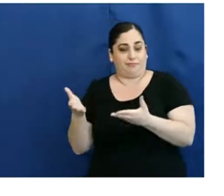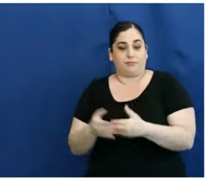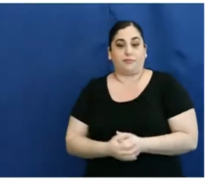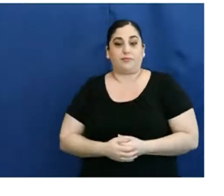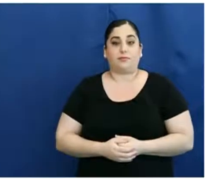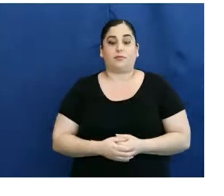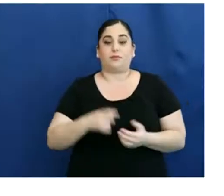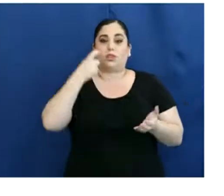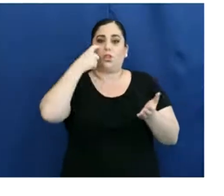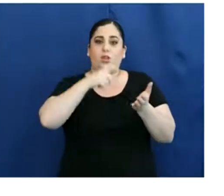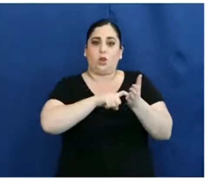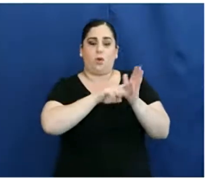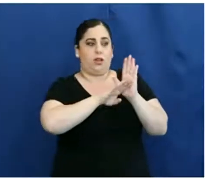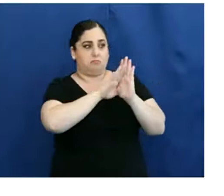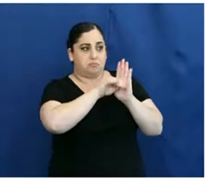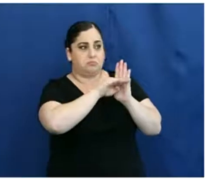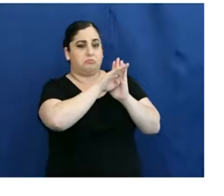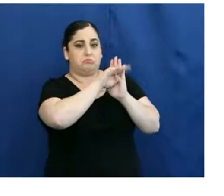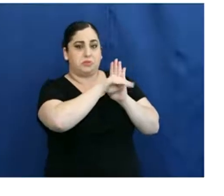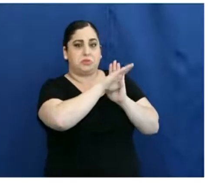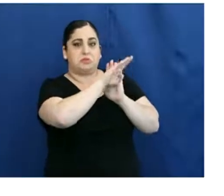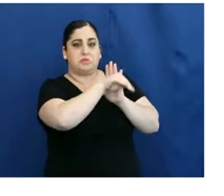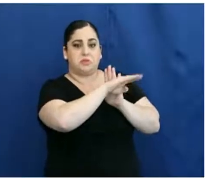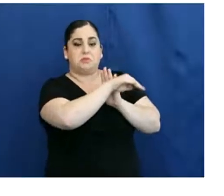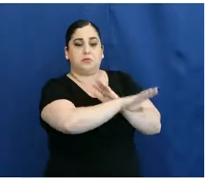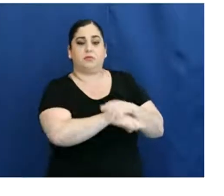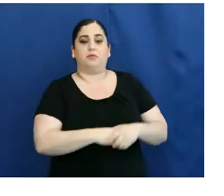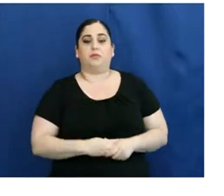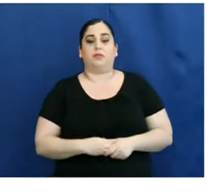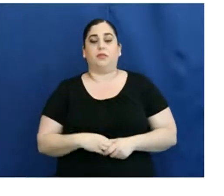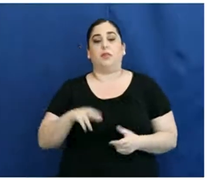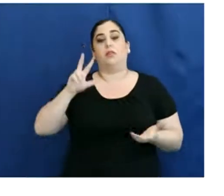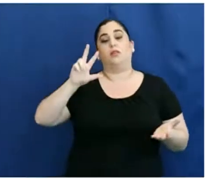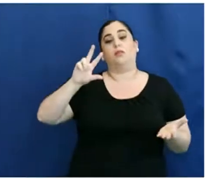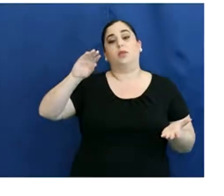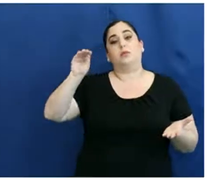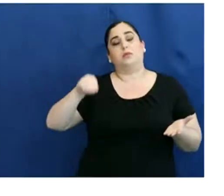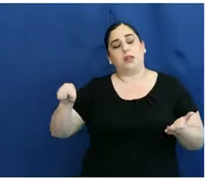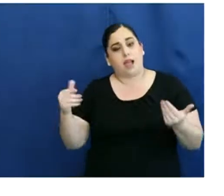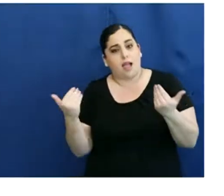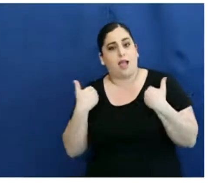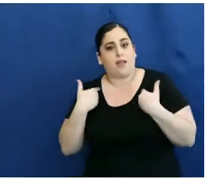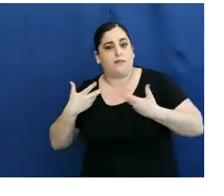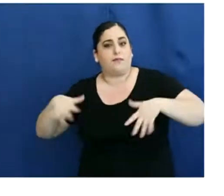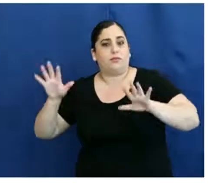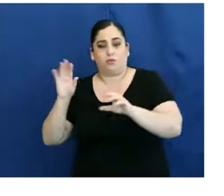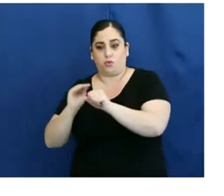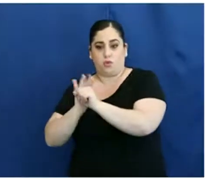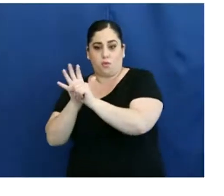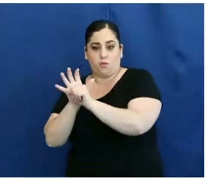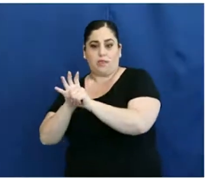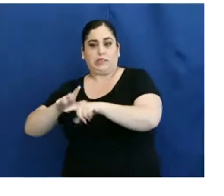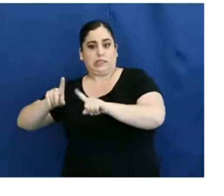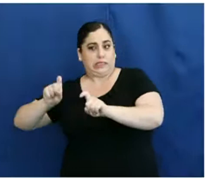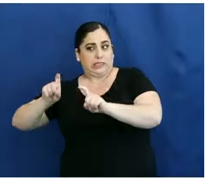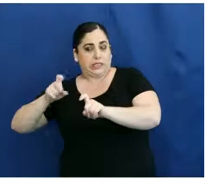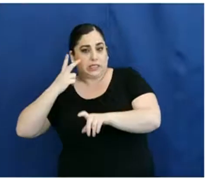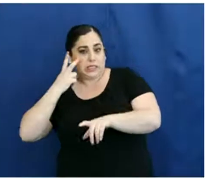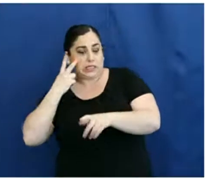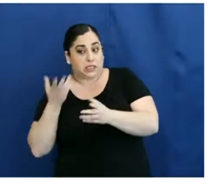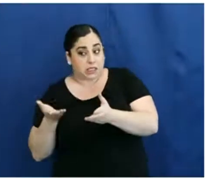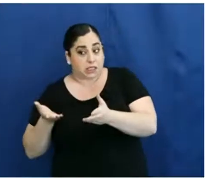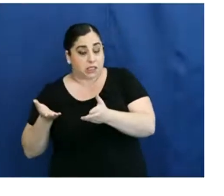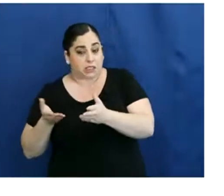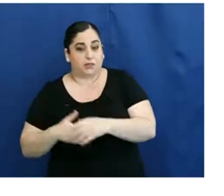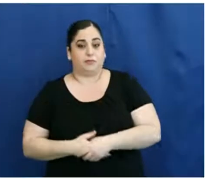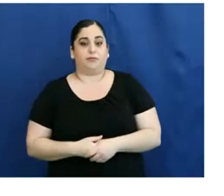3% percentage of positive, which you can see right there, which is right at our 14-day rolling average of 2.8. So a little uptick that we